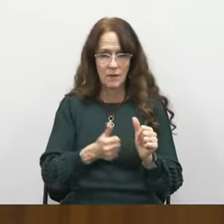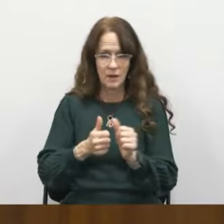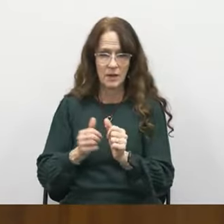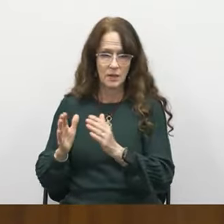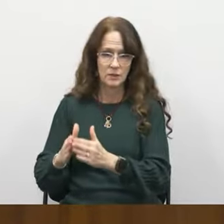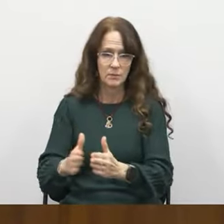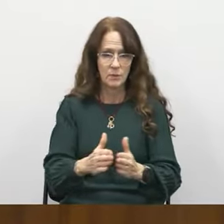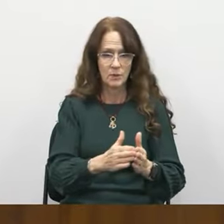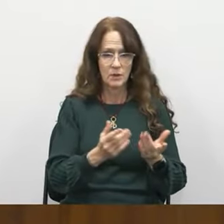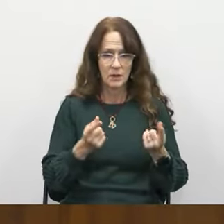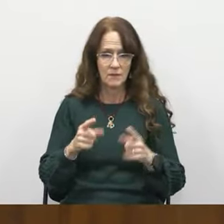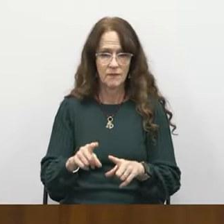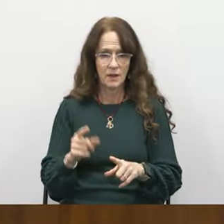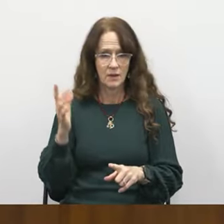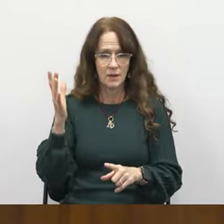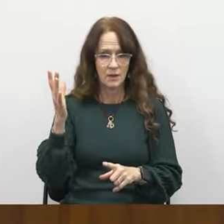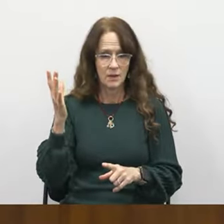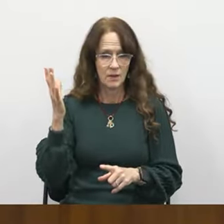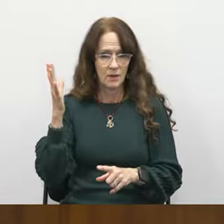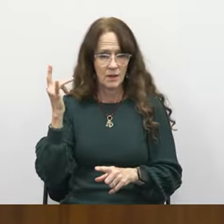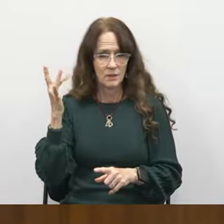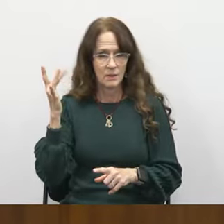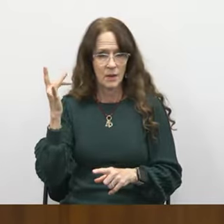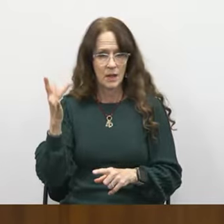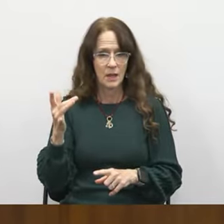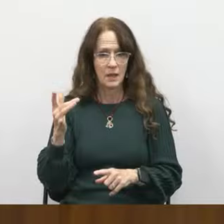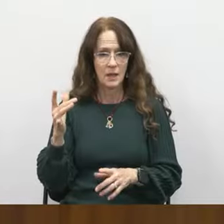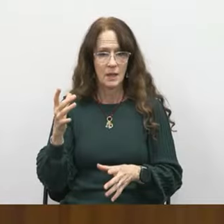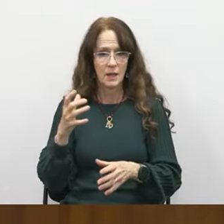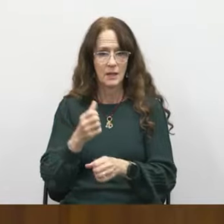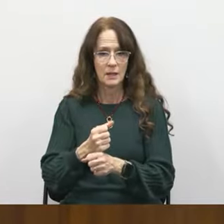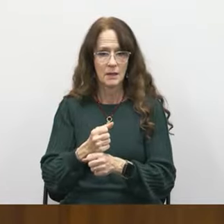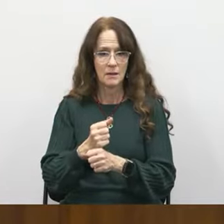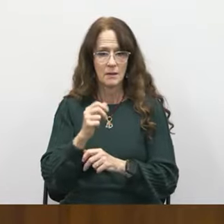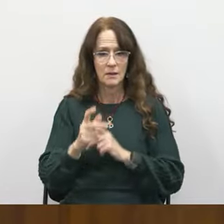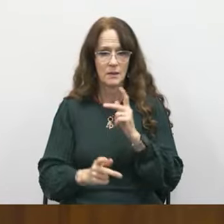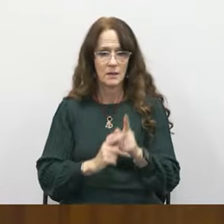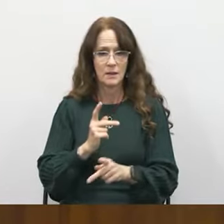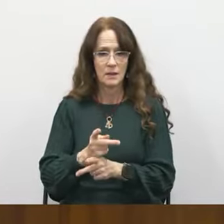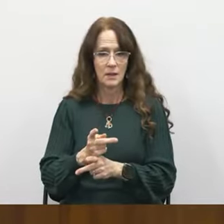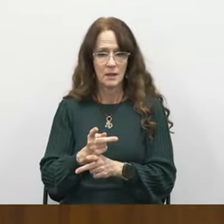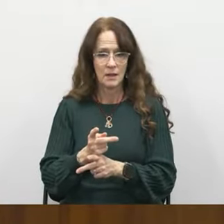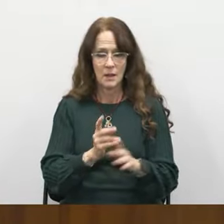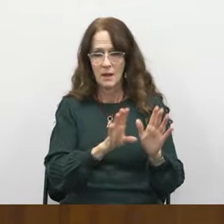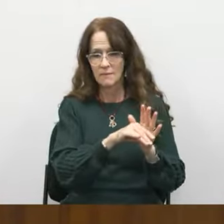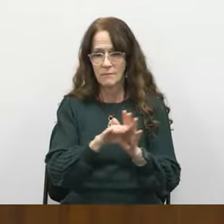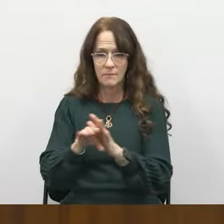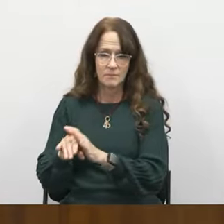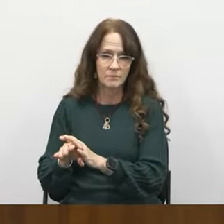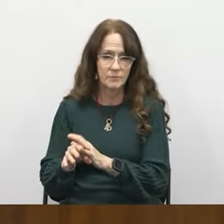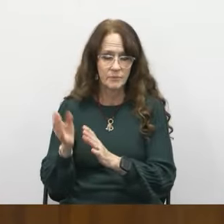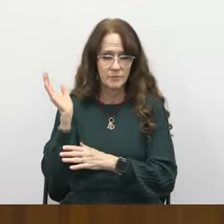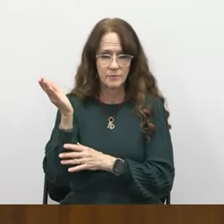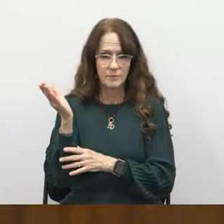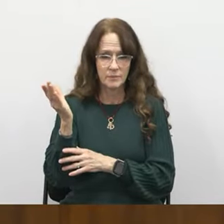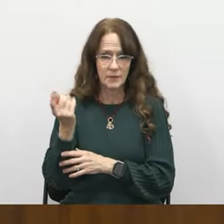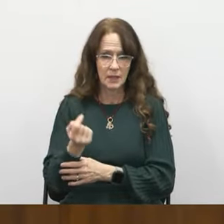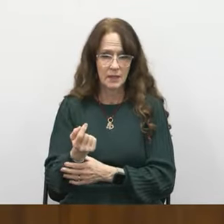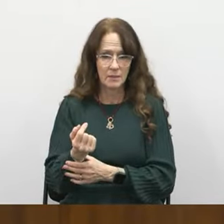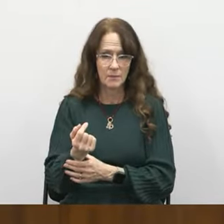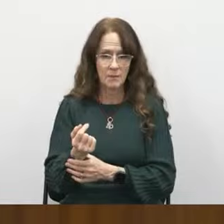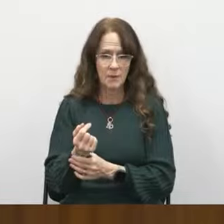events. Hence the reason why we would capture it in some form of a media presentation, making it a little bit